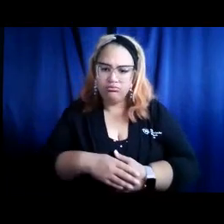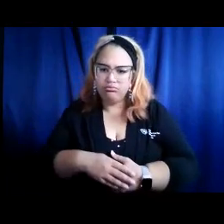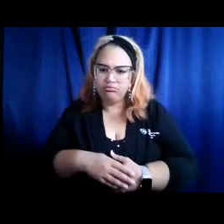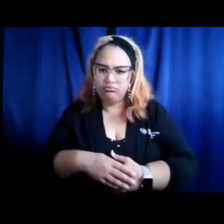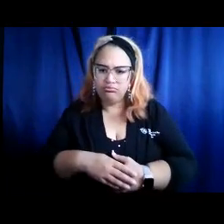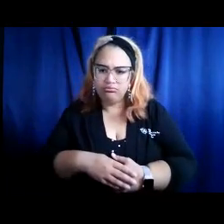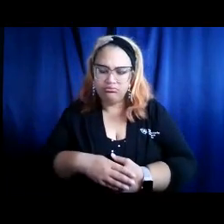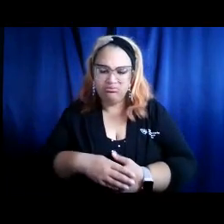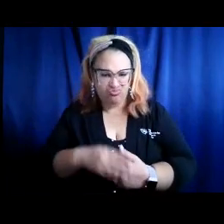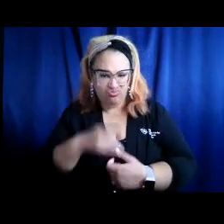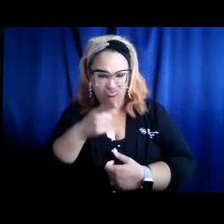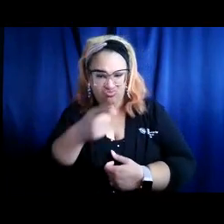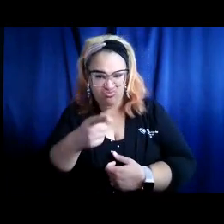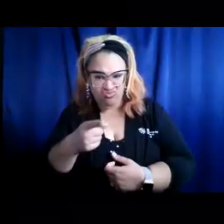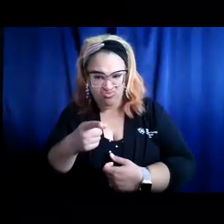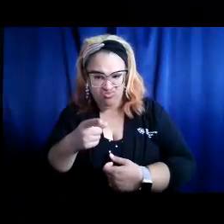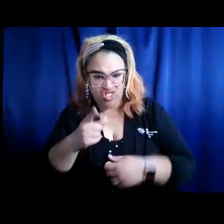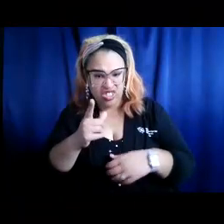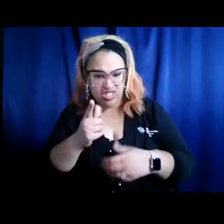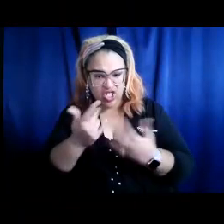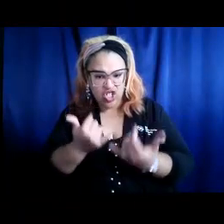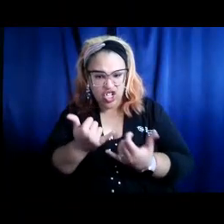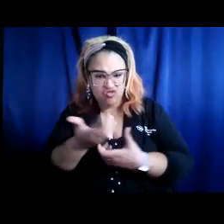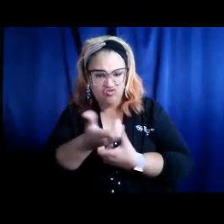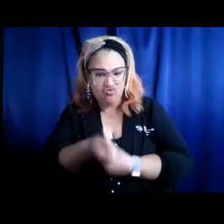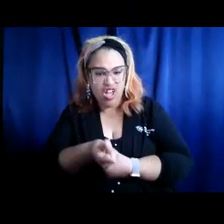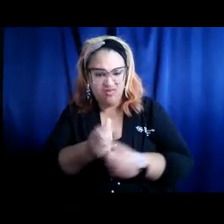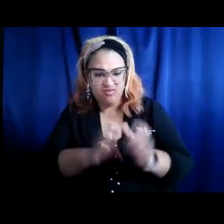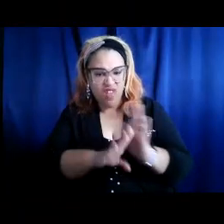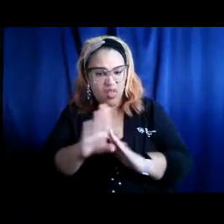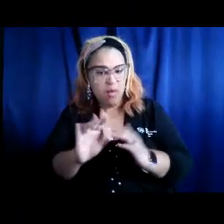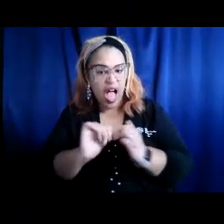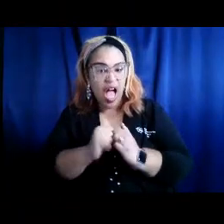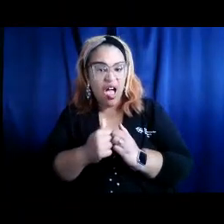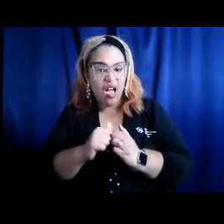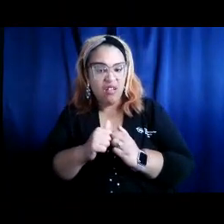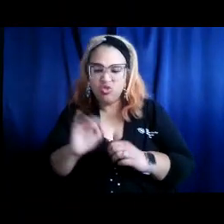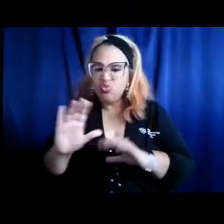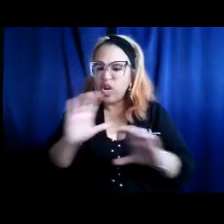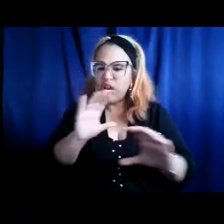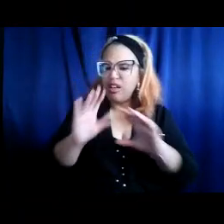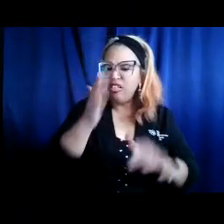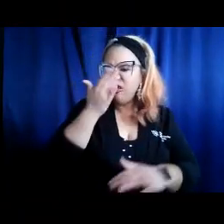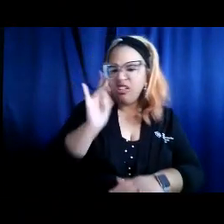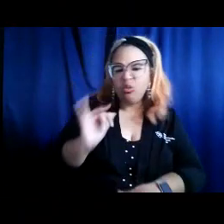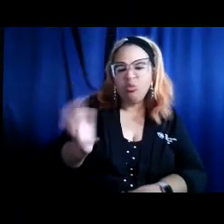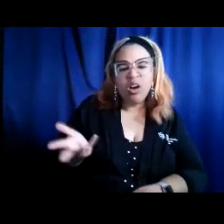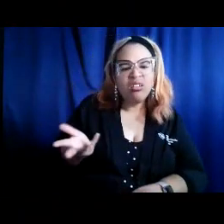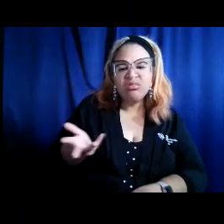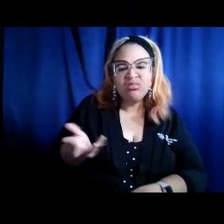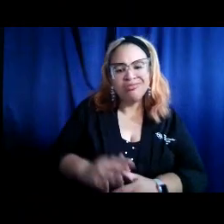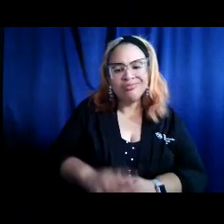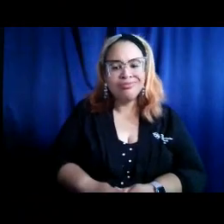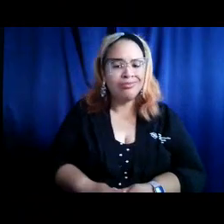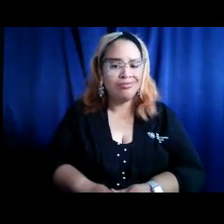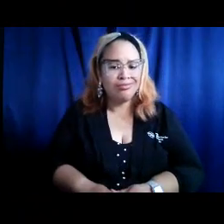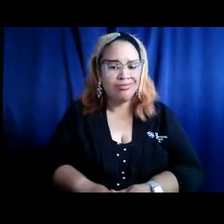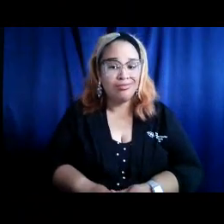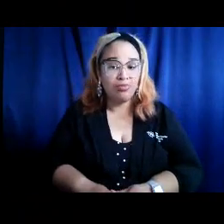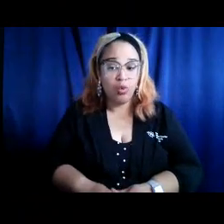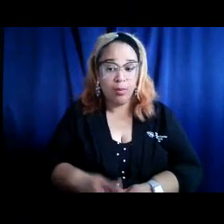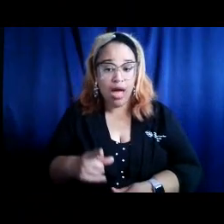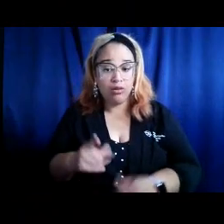requests? And then what's one small change that you could make this week to promote disability inclusion in your team? So again, we have the chat turned